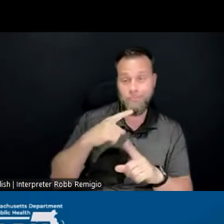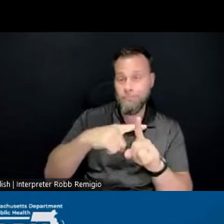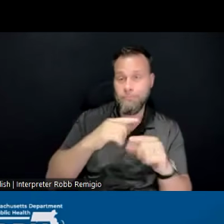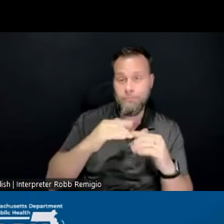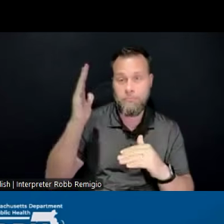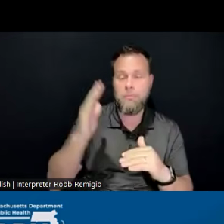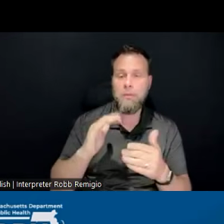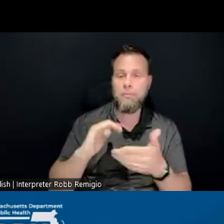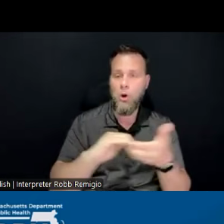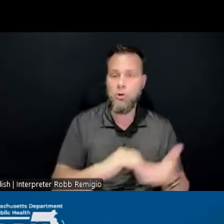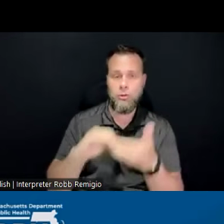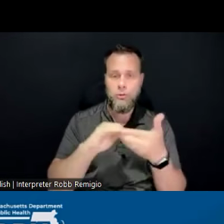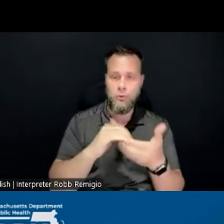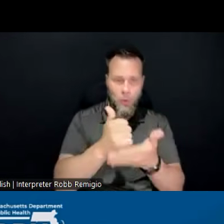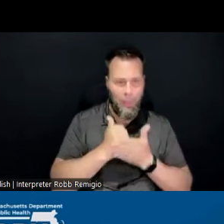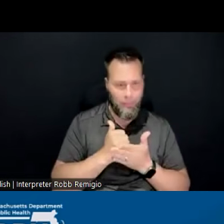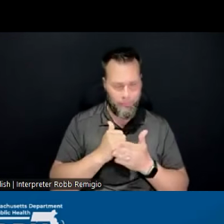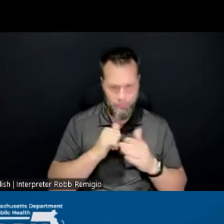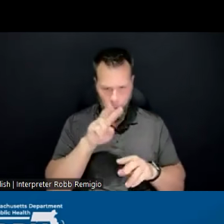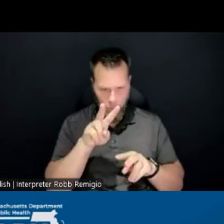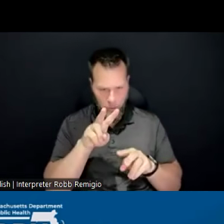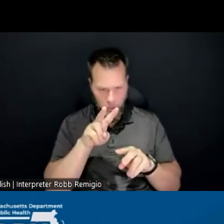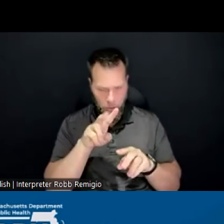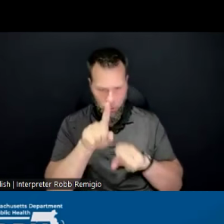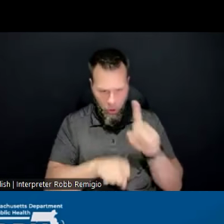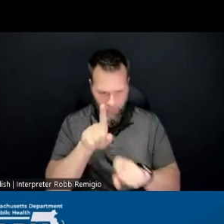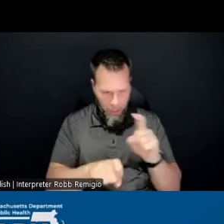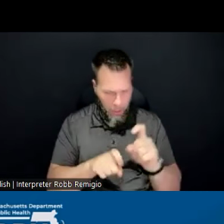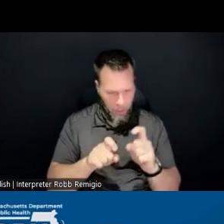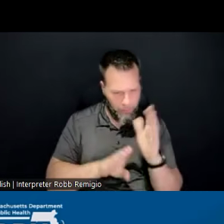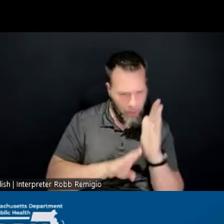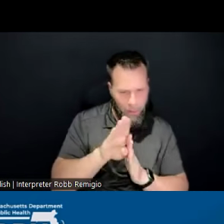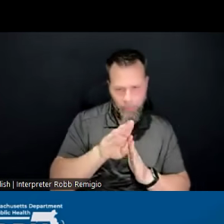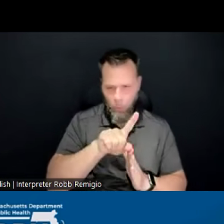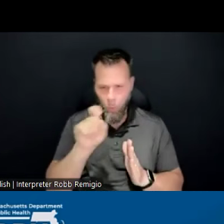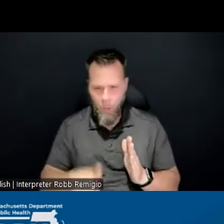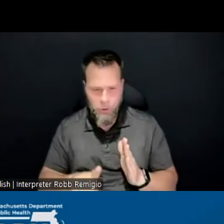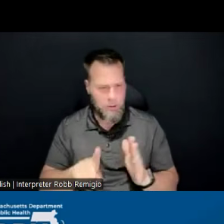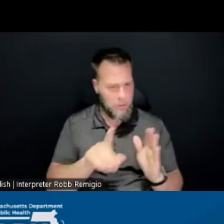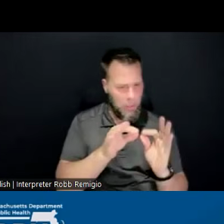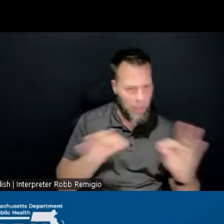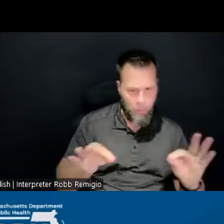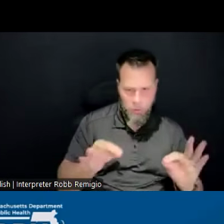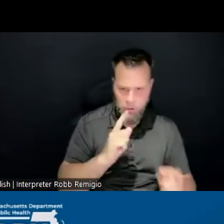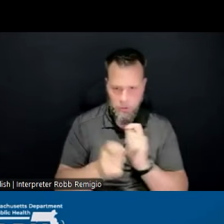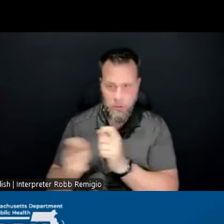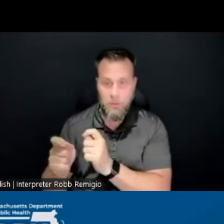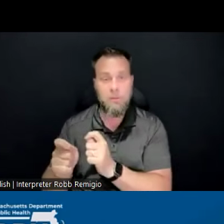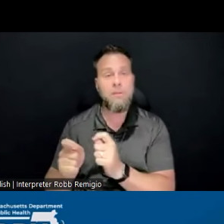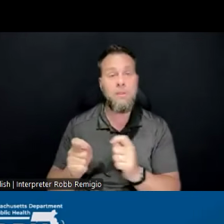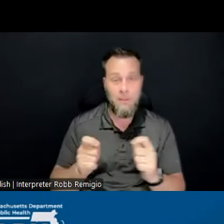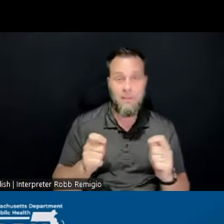survey, translate it into 11 languages, and set response rate goals for our communities of focus that led to